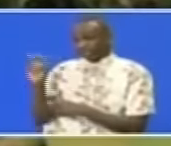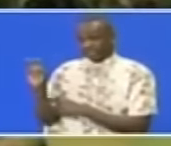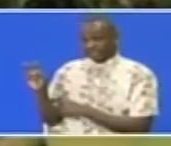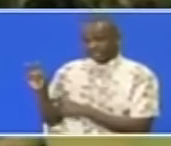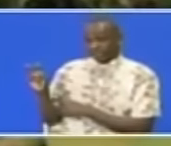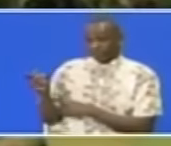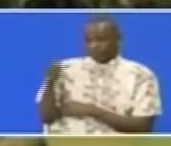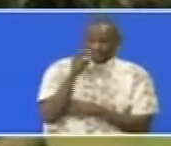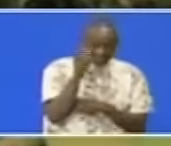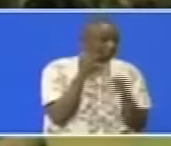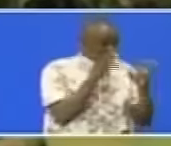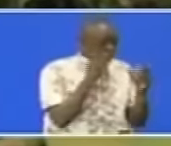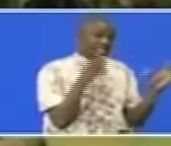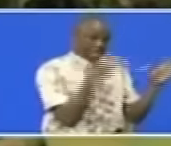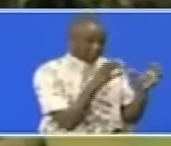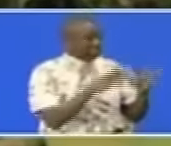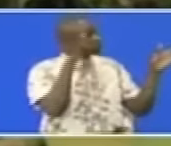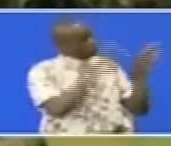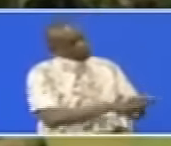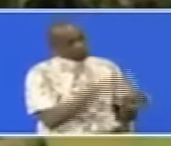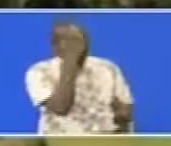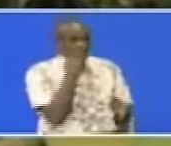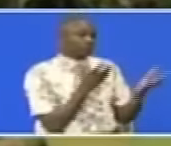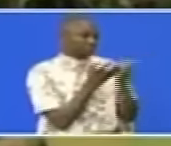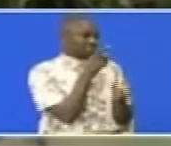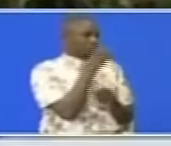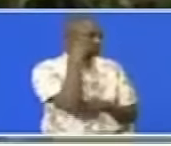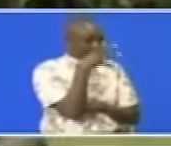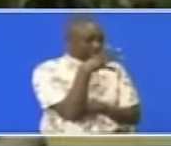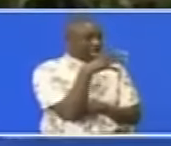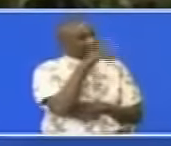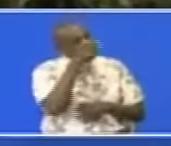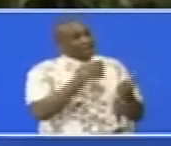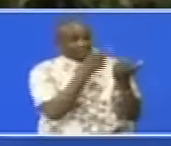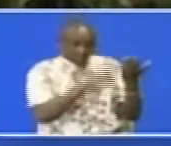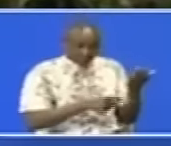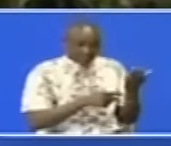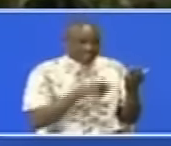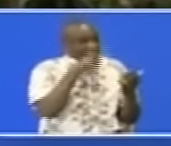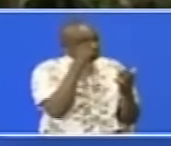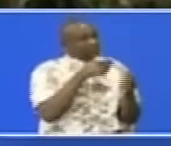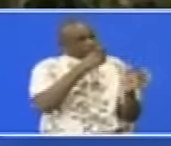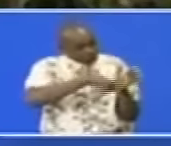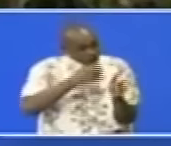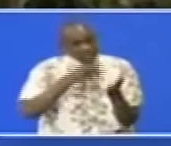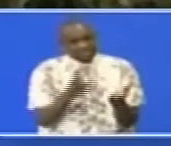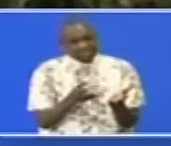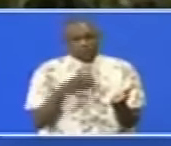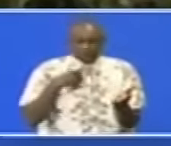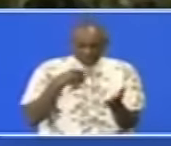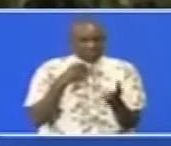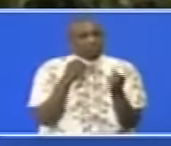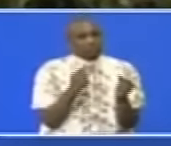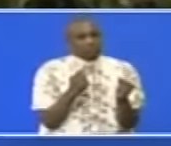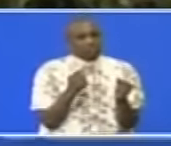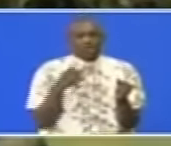they're unable to compete in some cases because of illicit trade, in other cases because it is expensive to manufacture locally. So we will lose jobs,